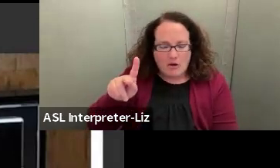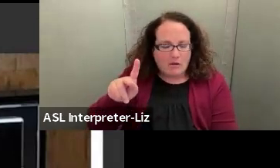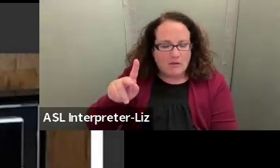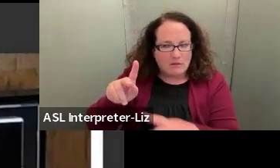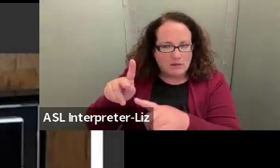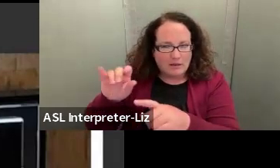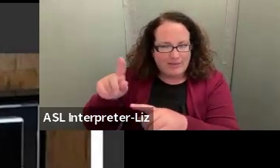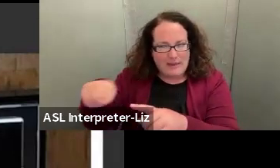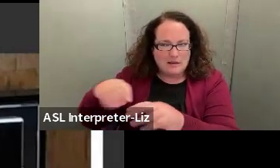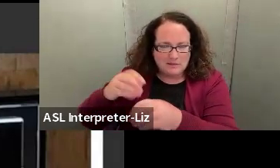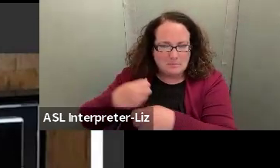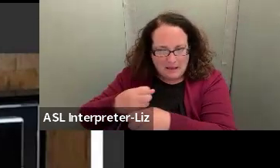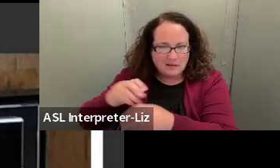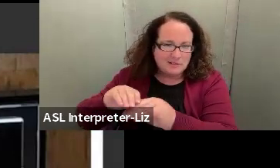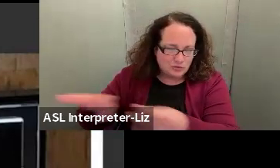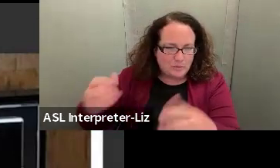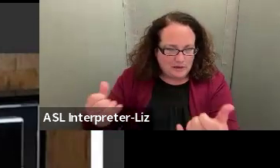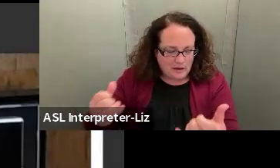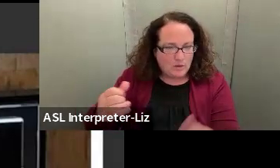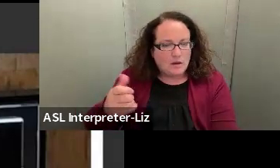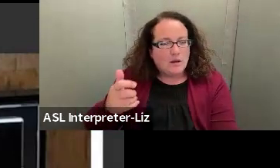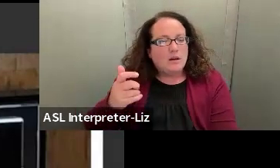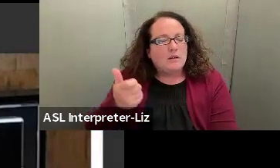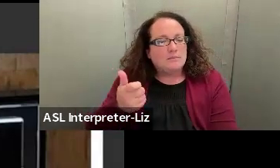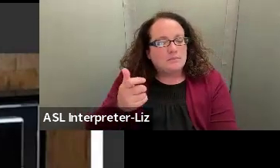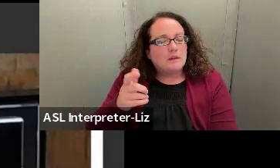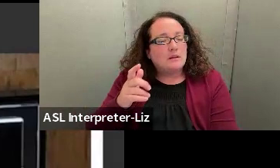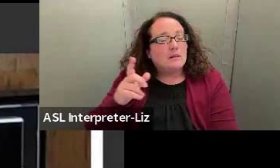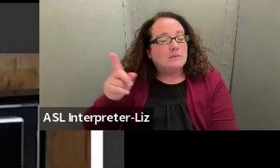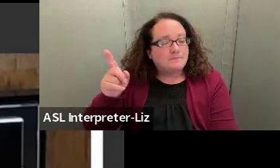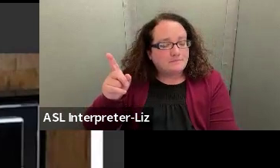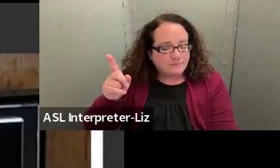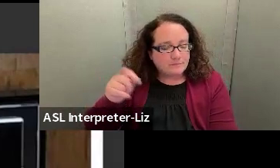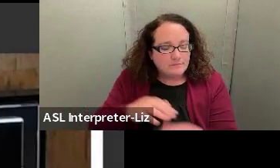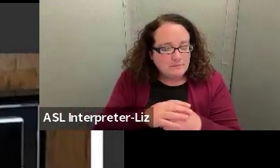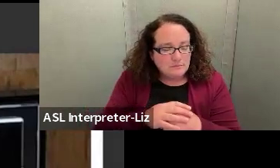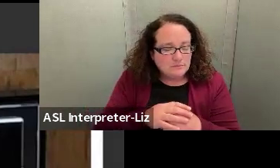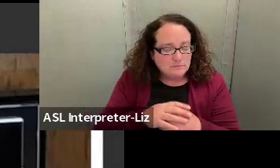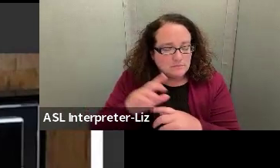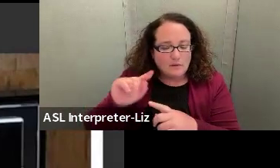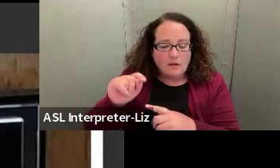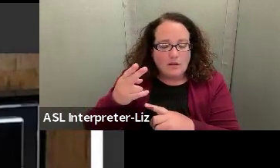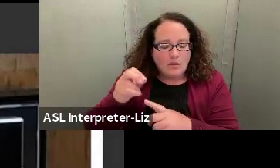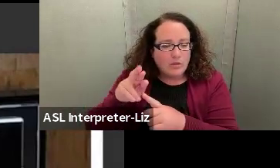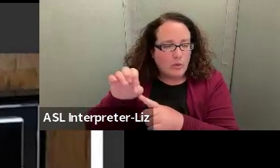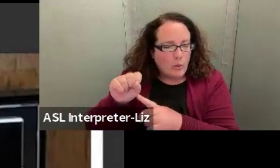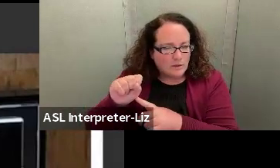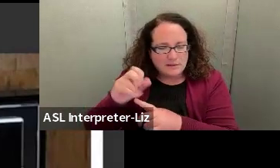But a couple weeks after Molnupiravir, which is named after Thor's hammer Mjolnir.